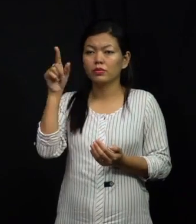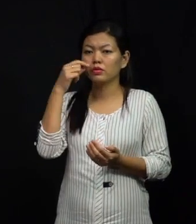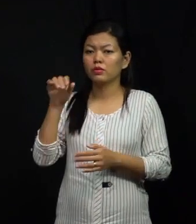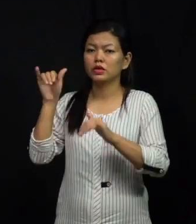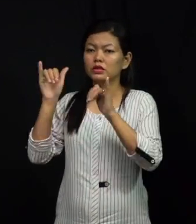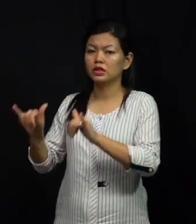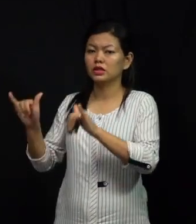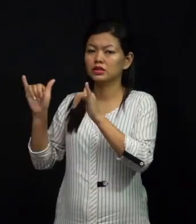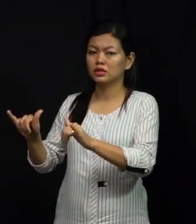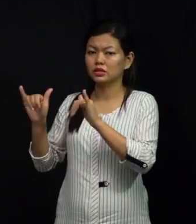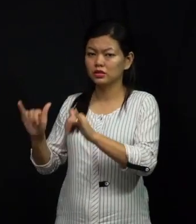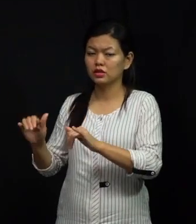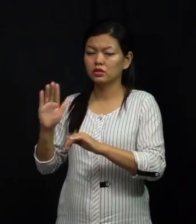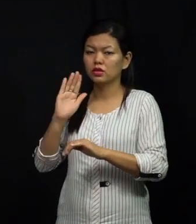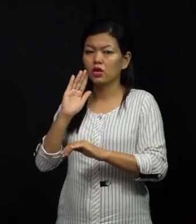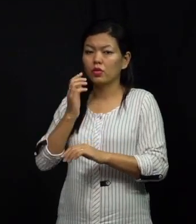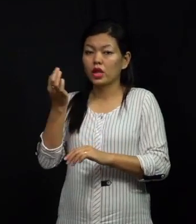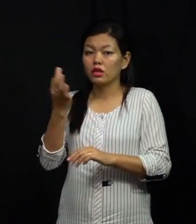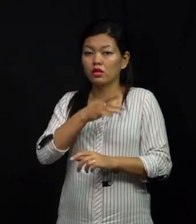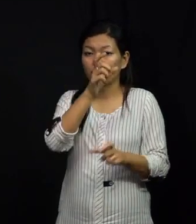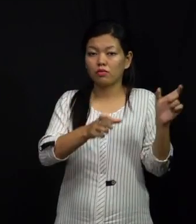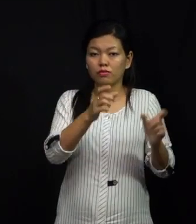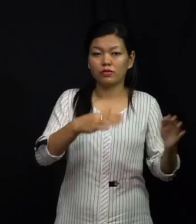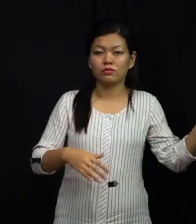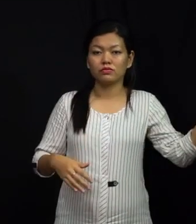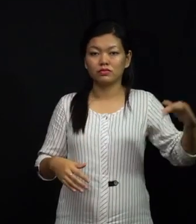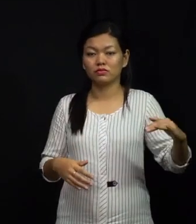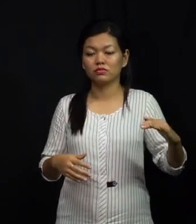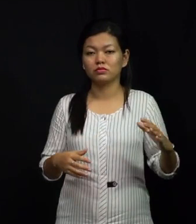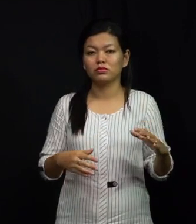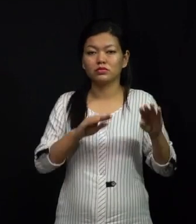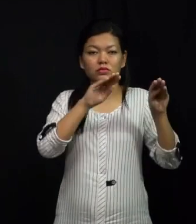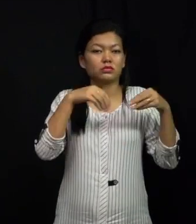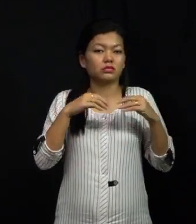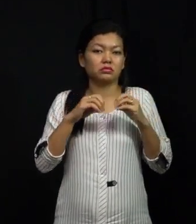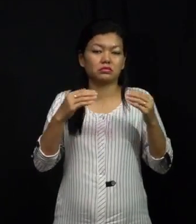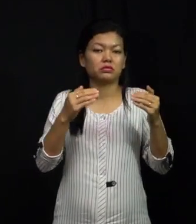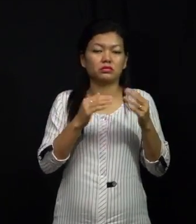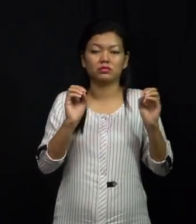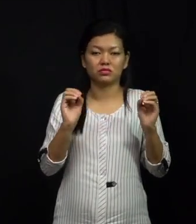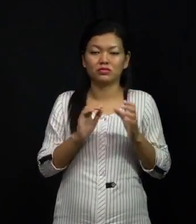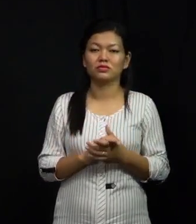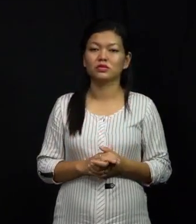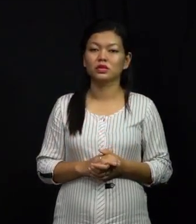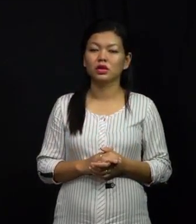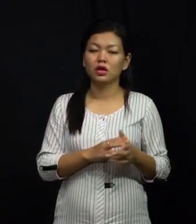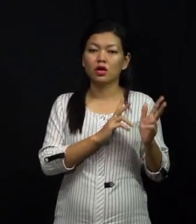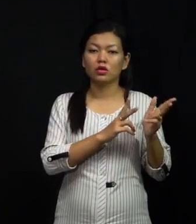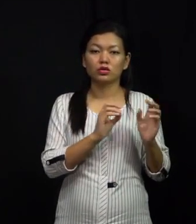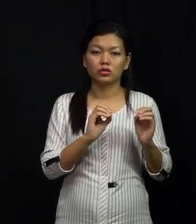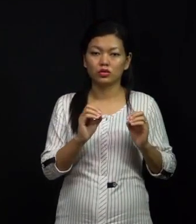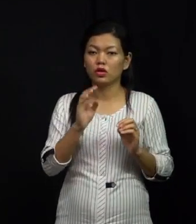at home, isn't it? So this is a very shy age, we can say. And then we can also say that this is a